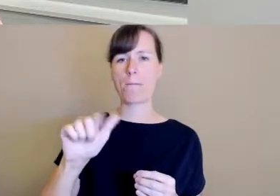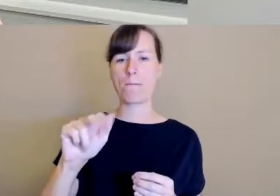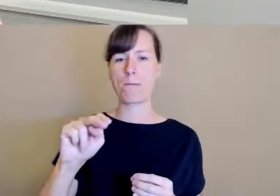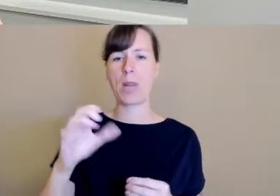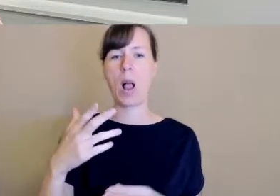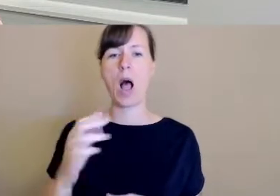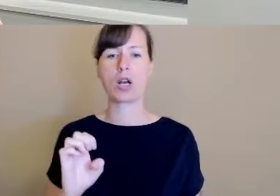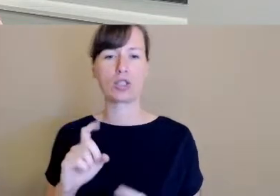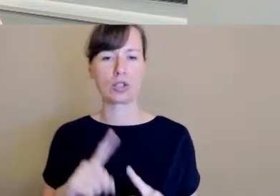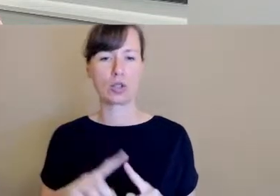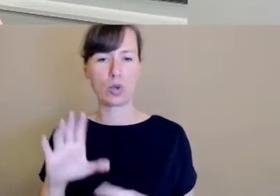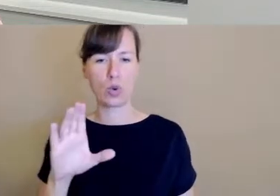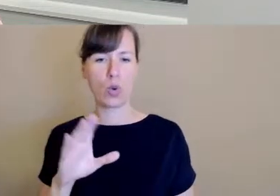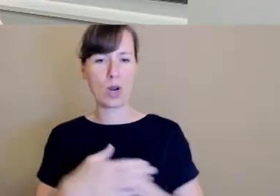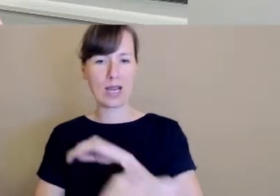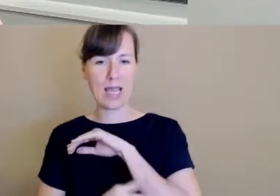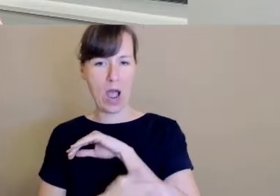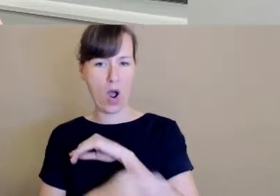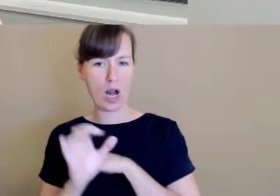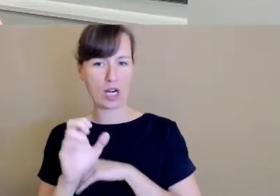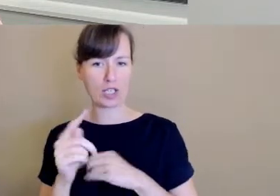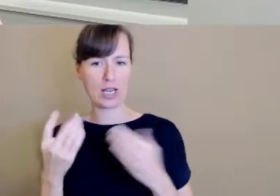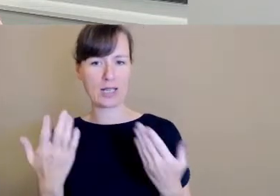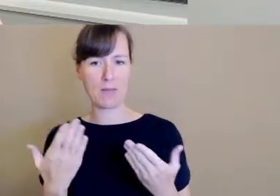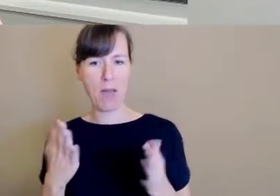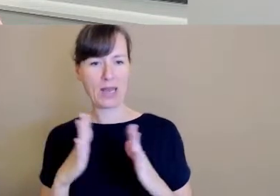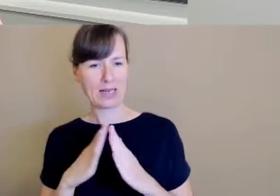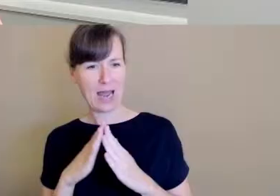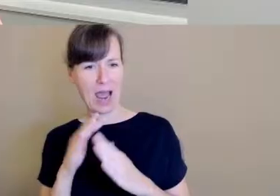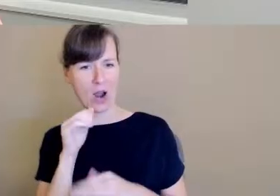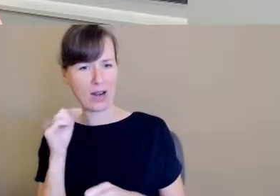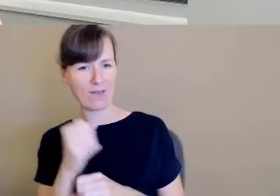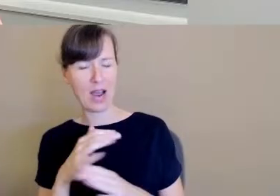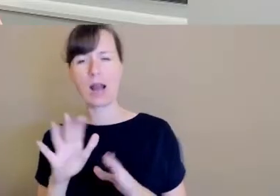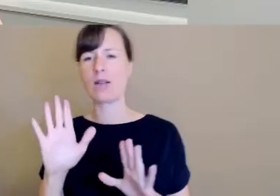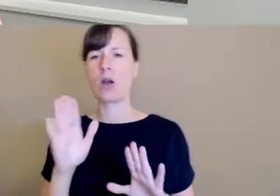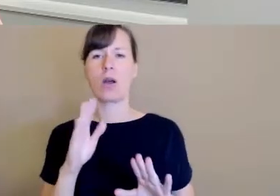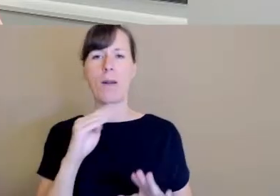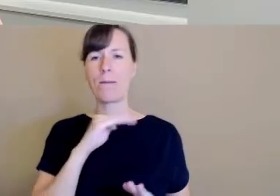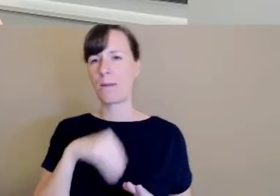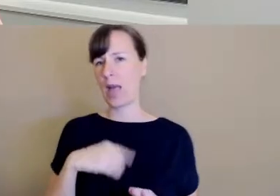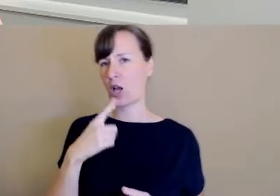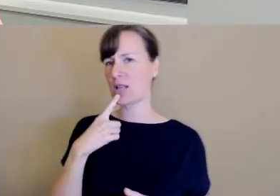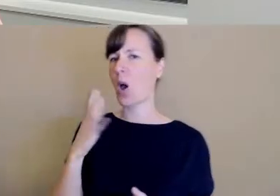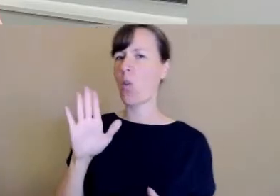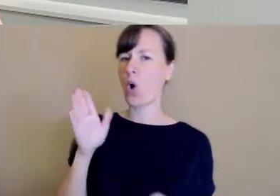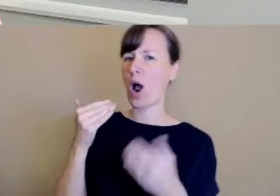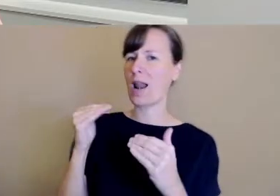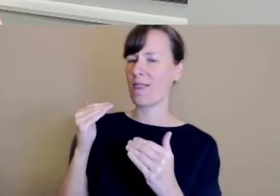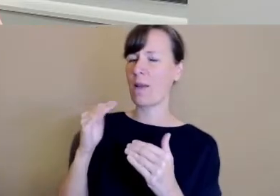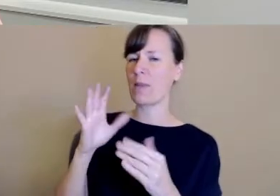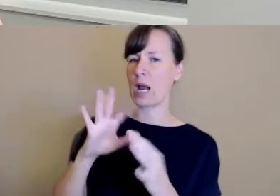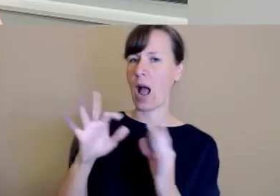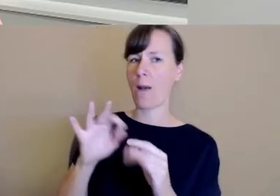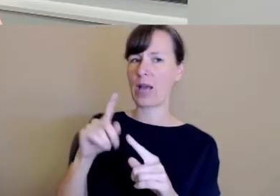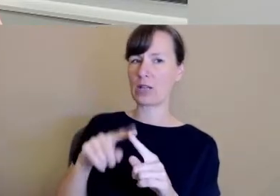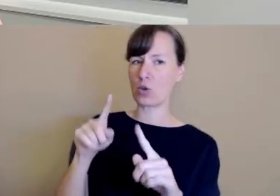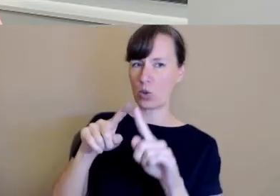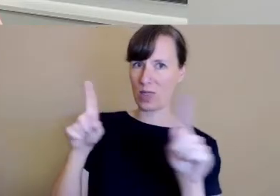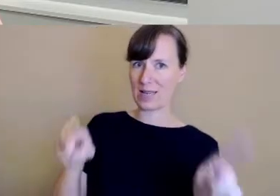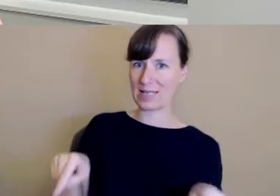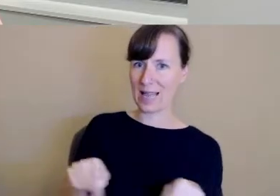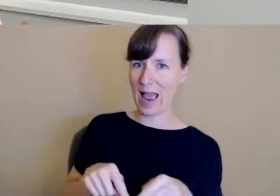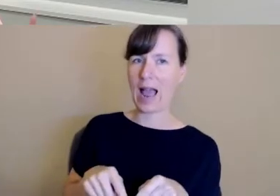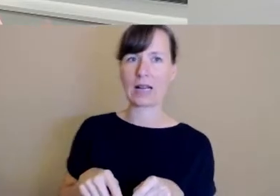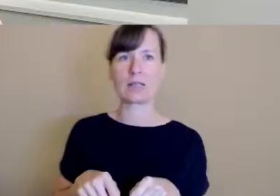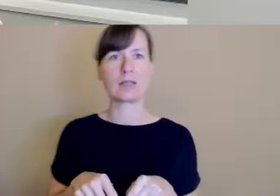or. We're going to limit the comments to the sign. Yeah, okay, but it's public input, so I'm just going to say. No, it's limited to the sign. That's